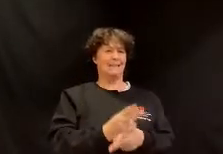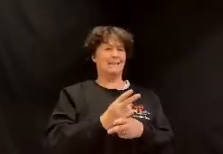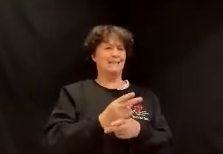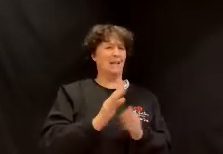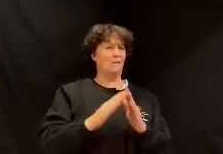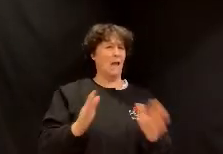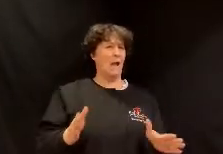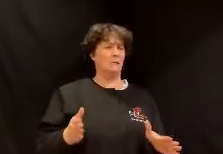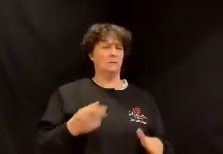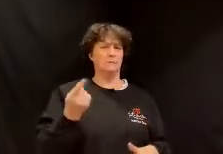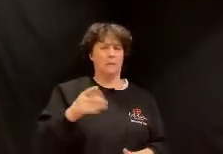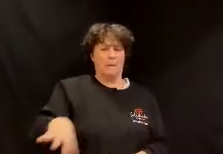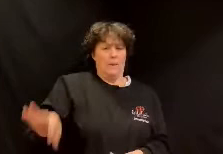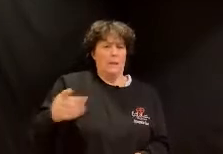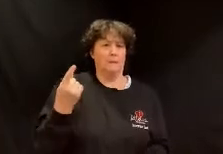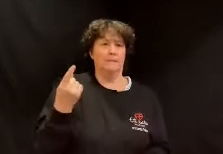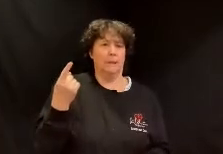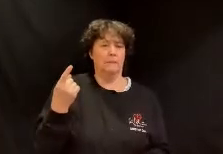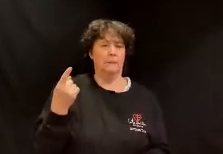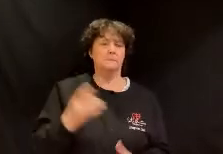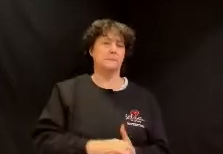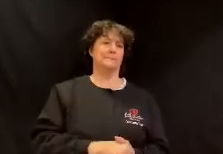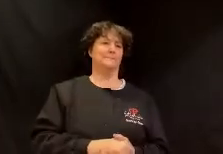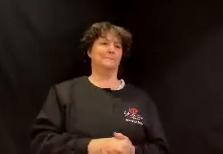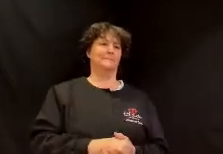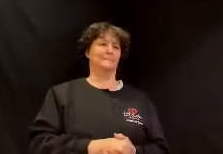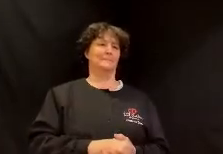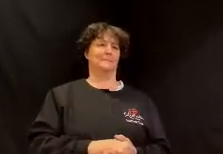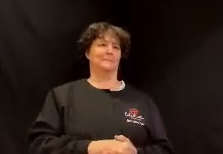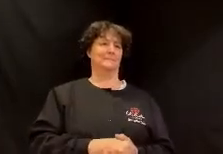mine. Okay. All right. Okay, good.